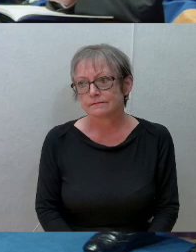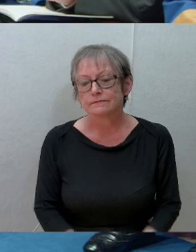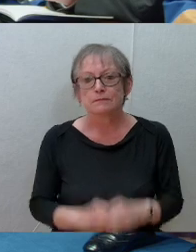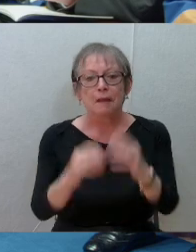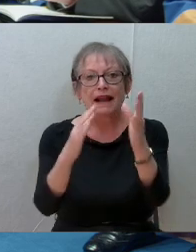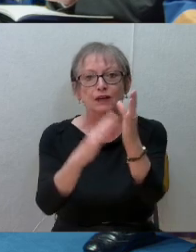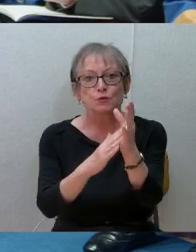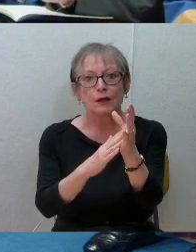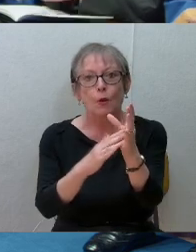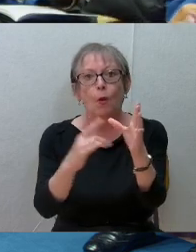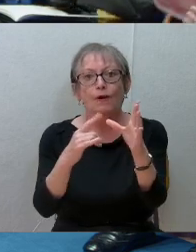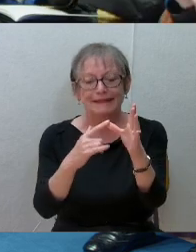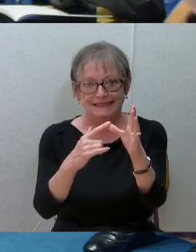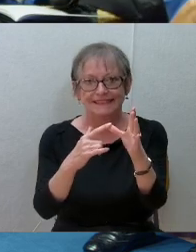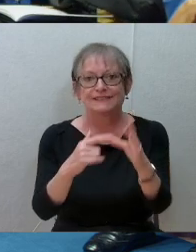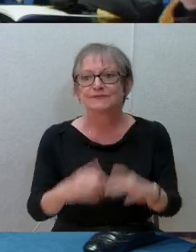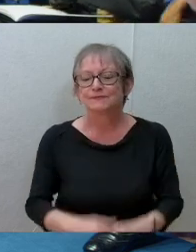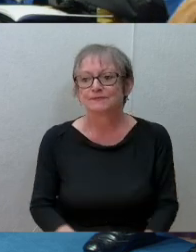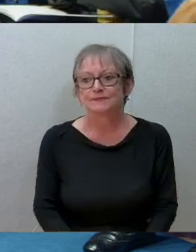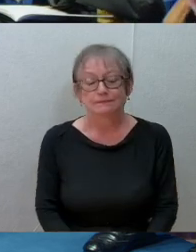Manashwi Budisuki.